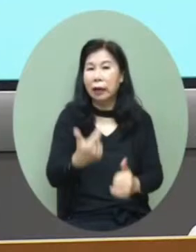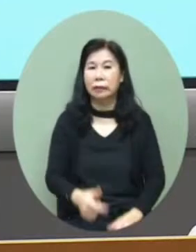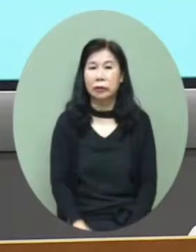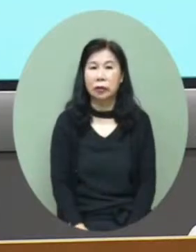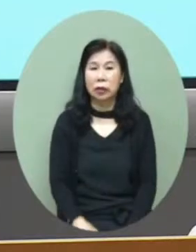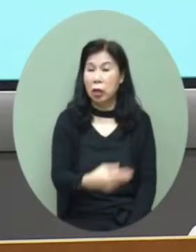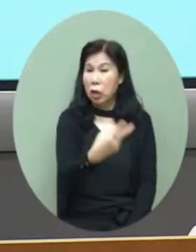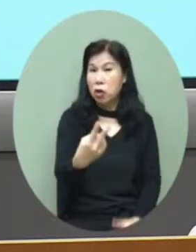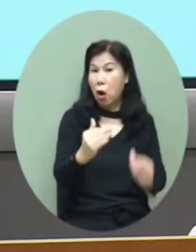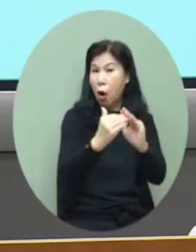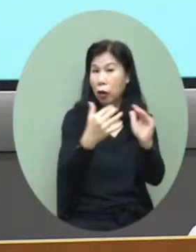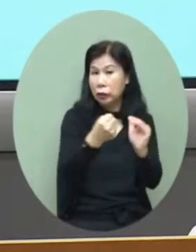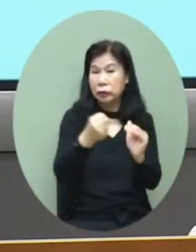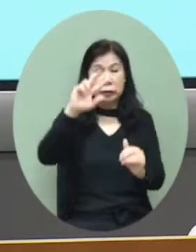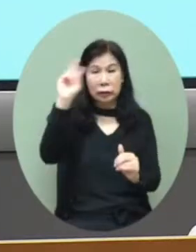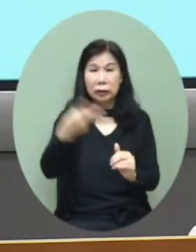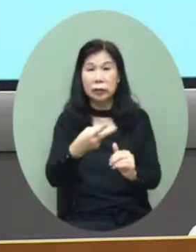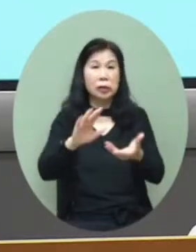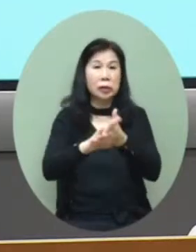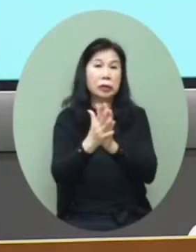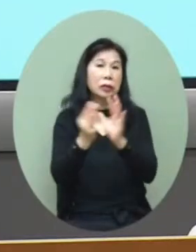of cases may